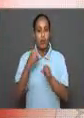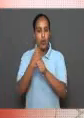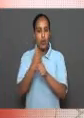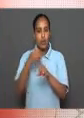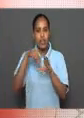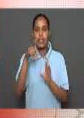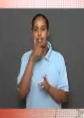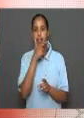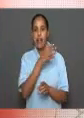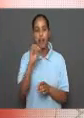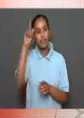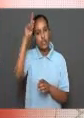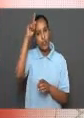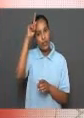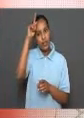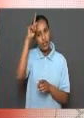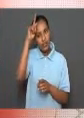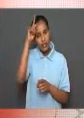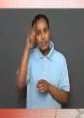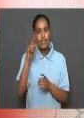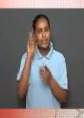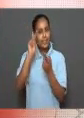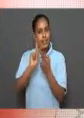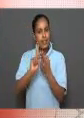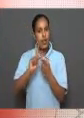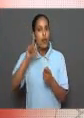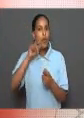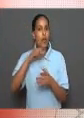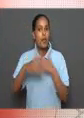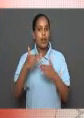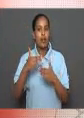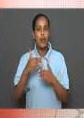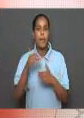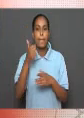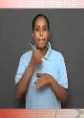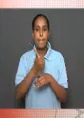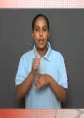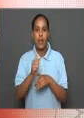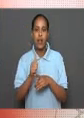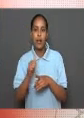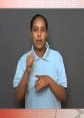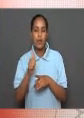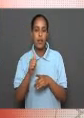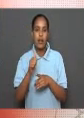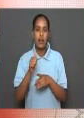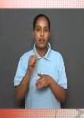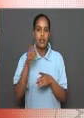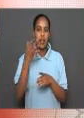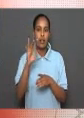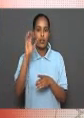Scientists working in England and Germany succeeded in polymerizing methyl isoprene